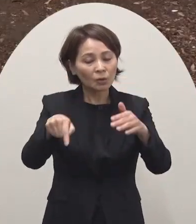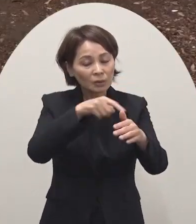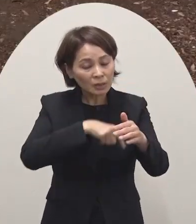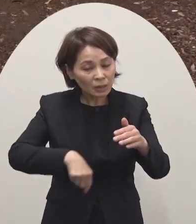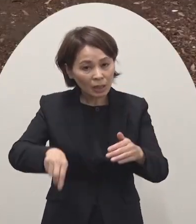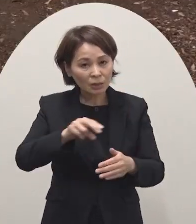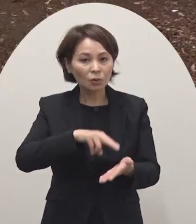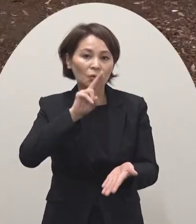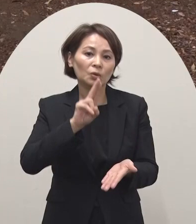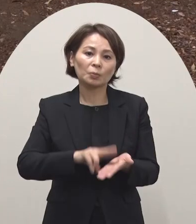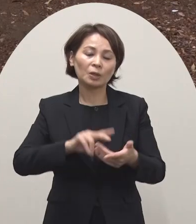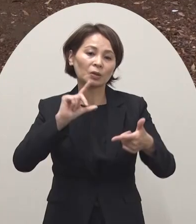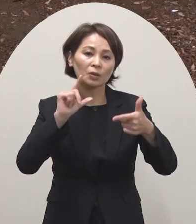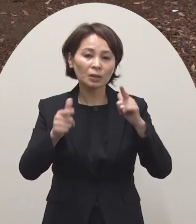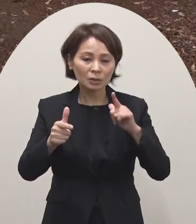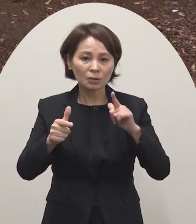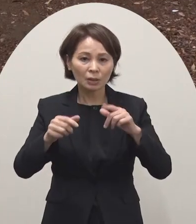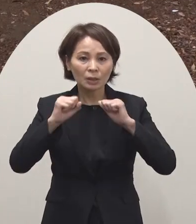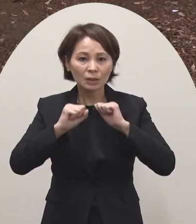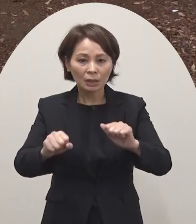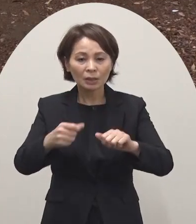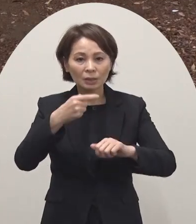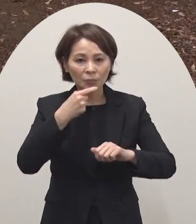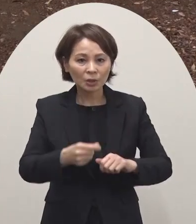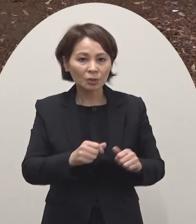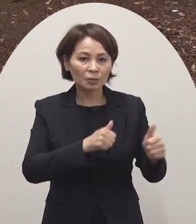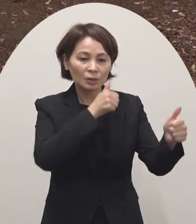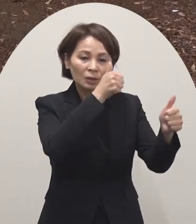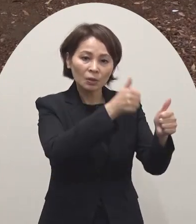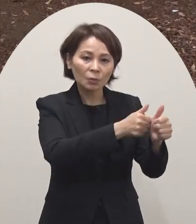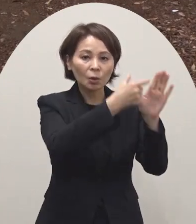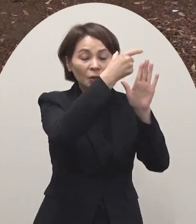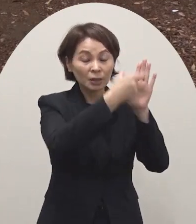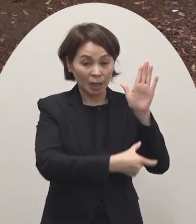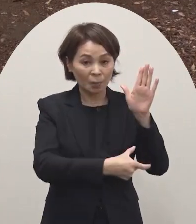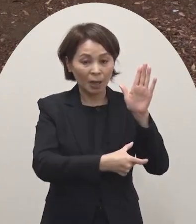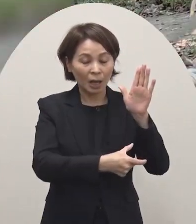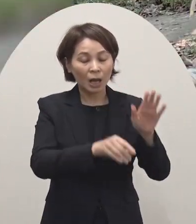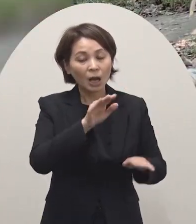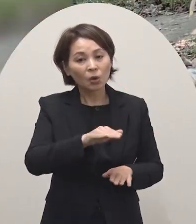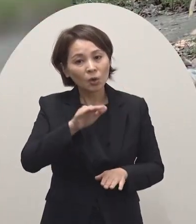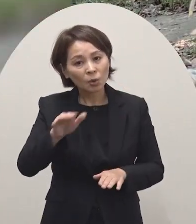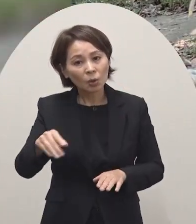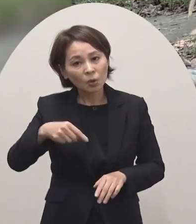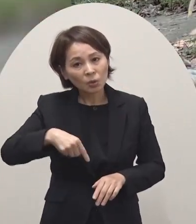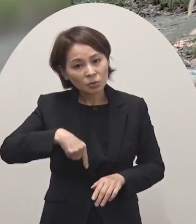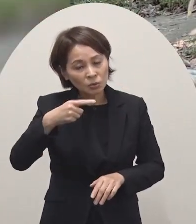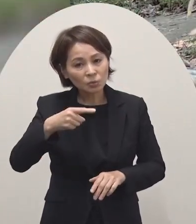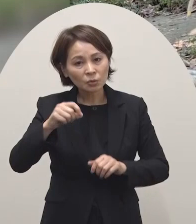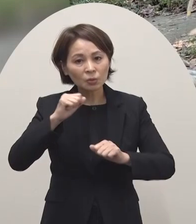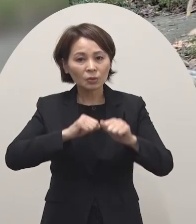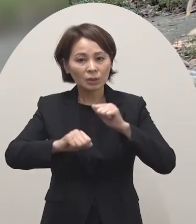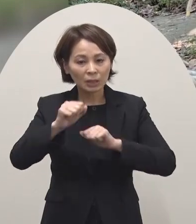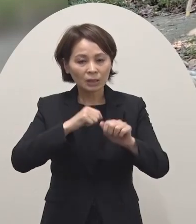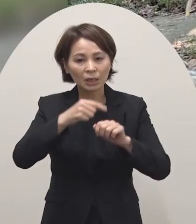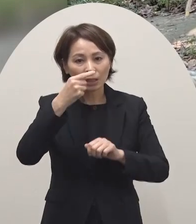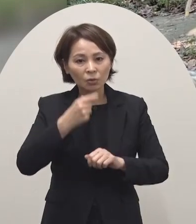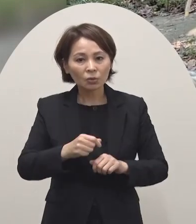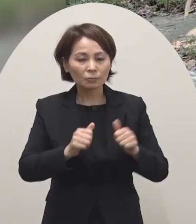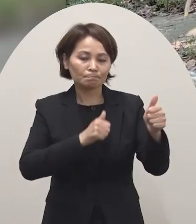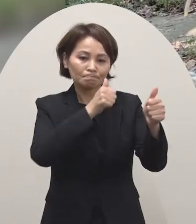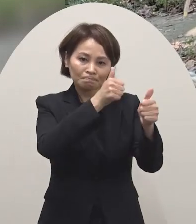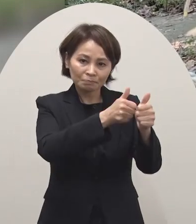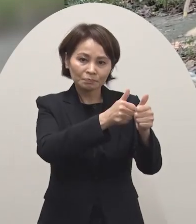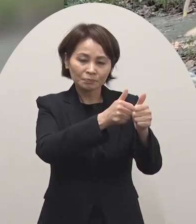are encouraged to try out the programs they want to try, rather than having the adults prepare the programs for them. The theme of the